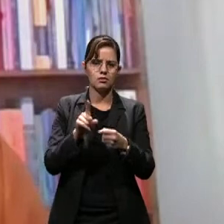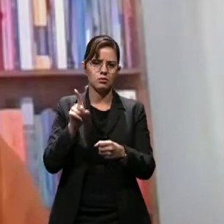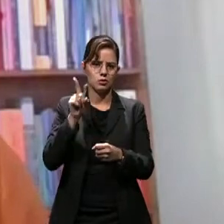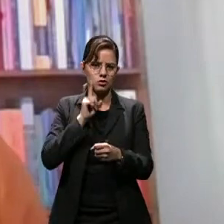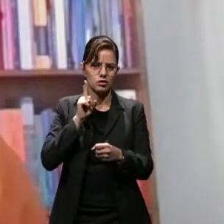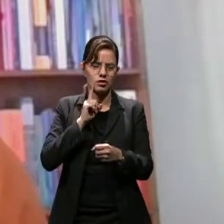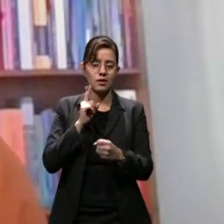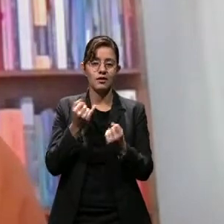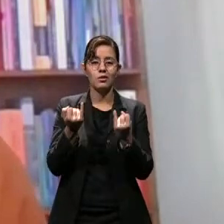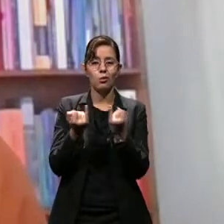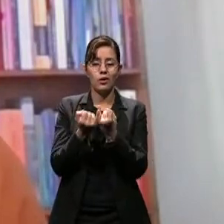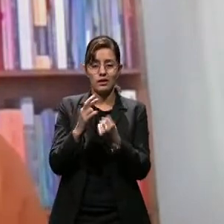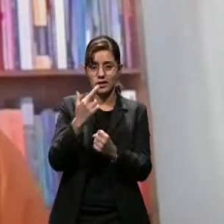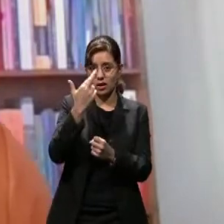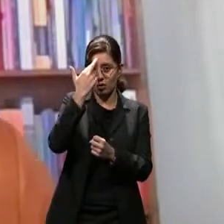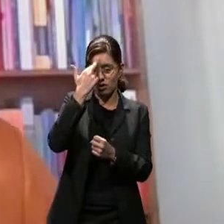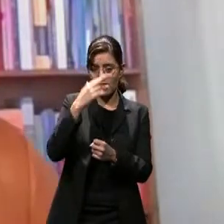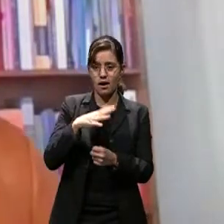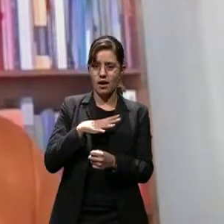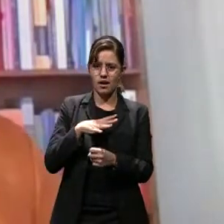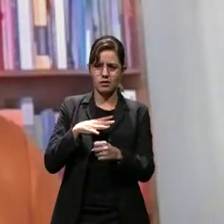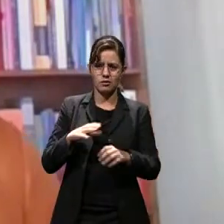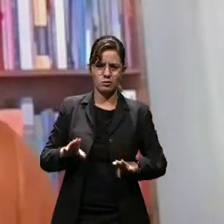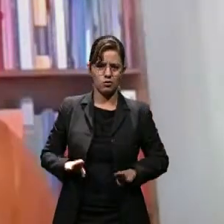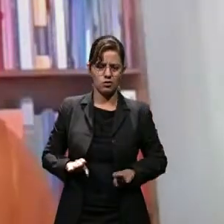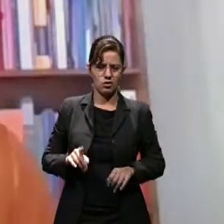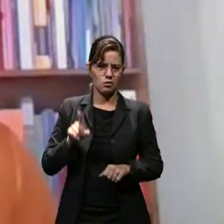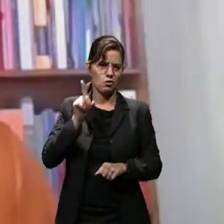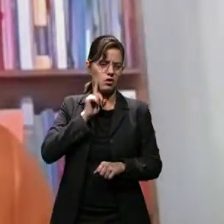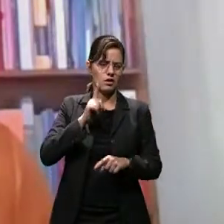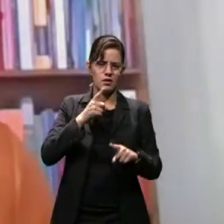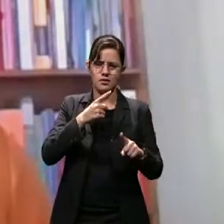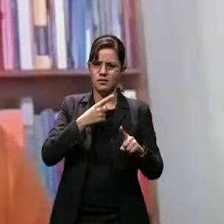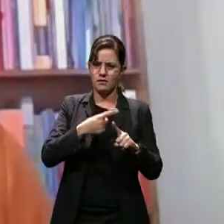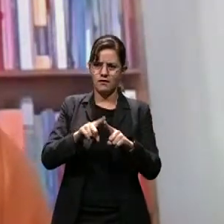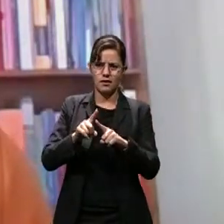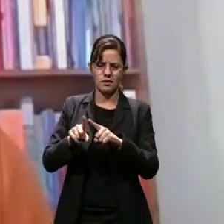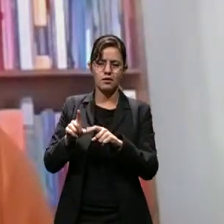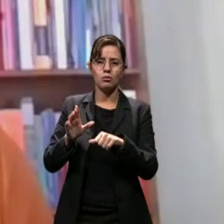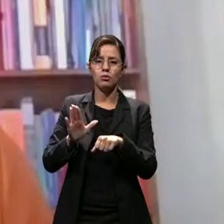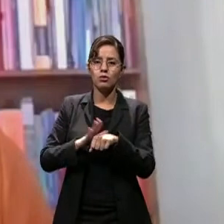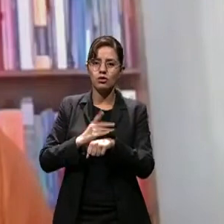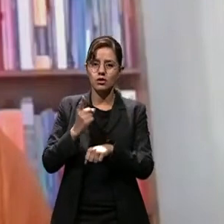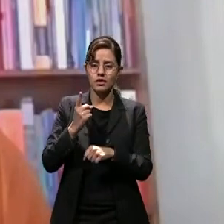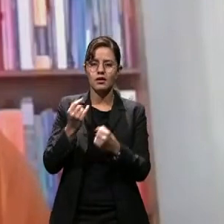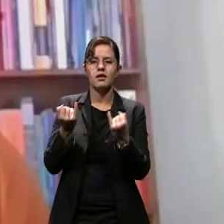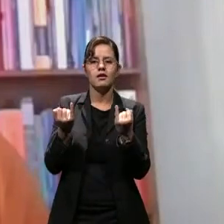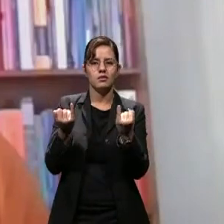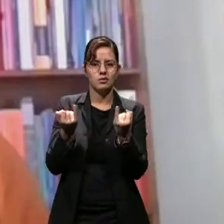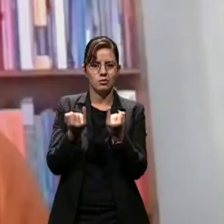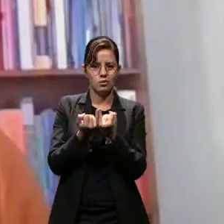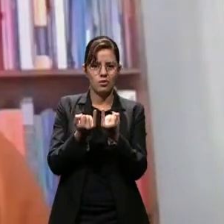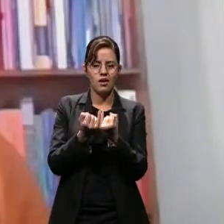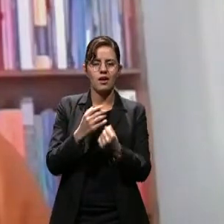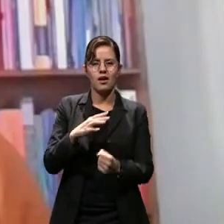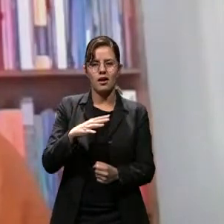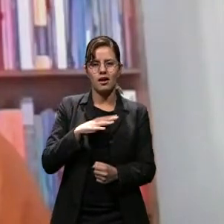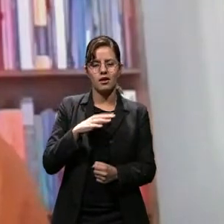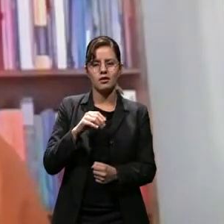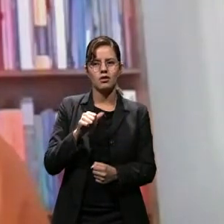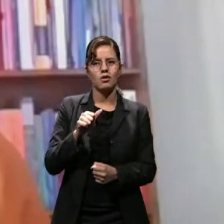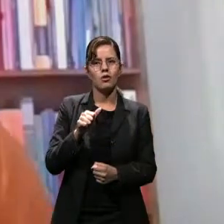having parity of representation and recognition of diversity of women, because we also have